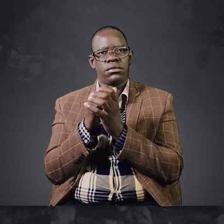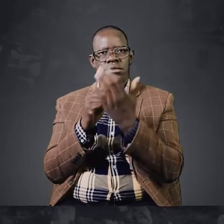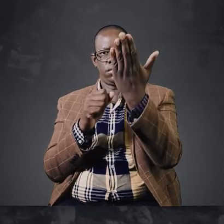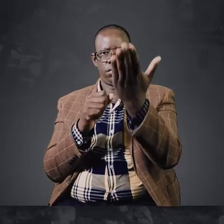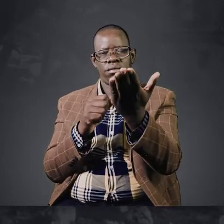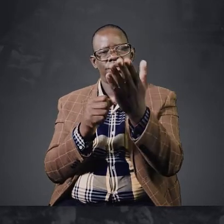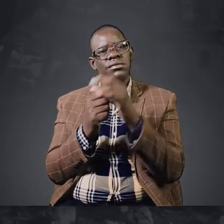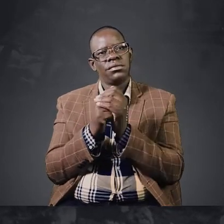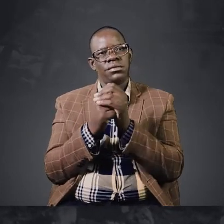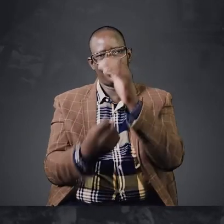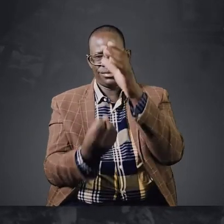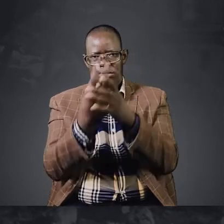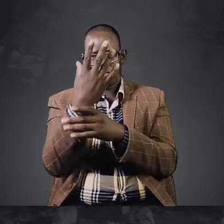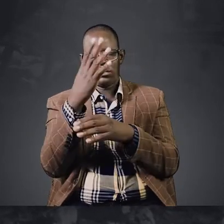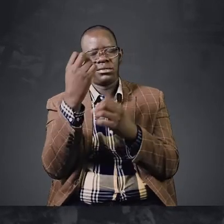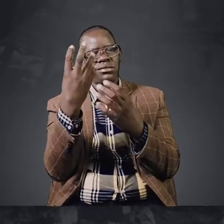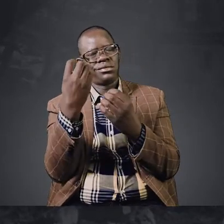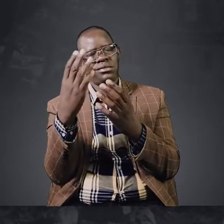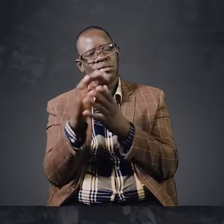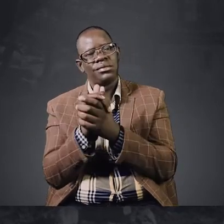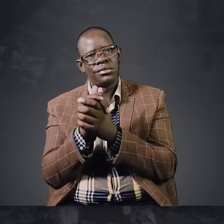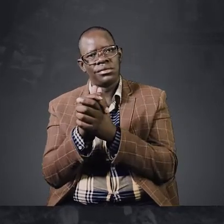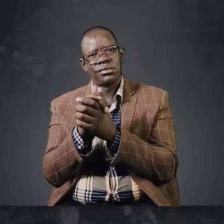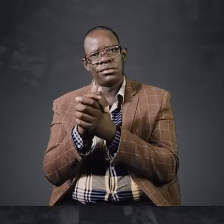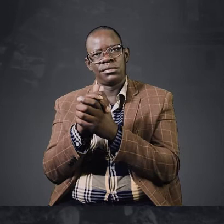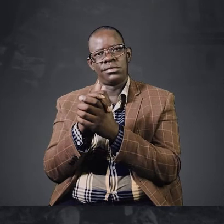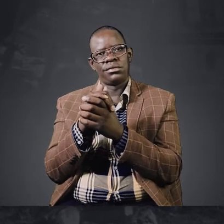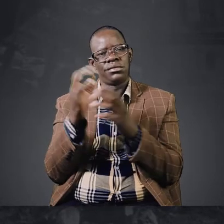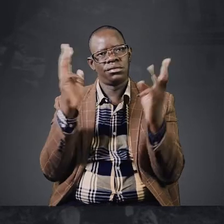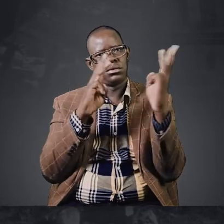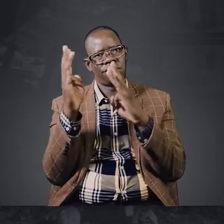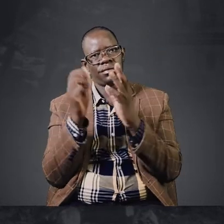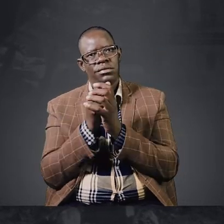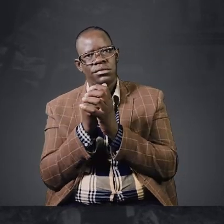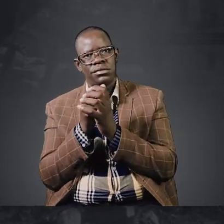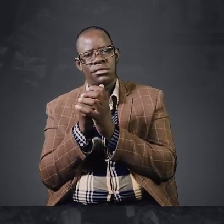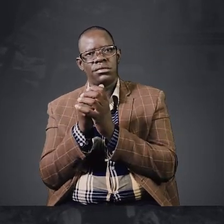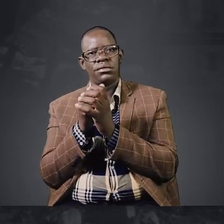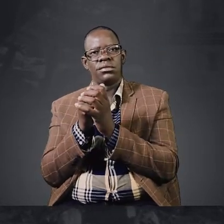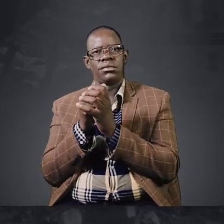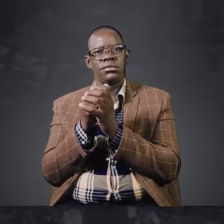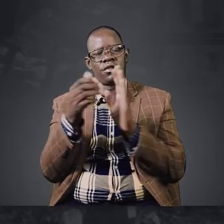We can plant more trees, which will help to reduce carbon dioxide levels in the air and protect the soil.